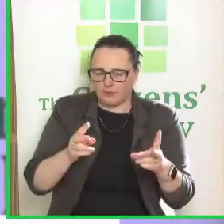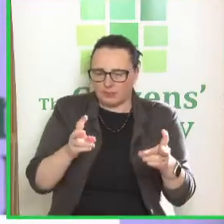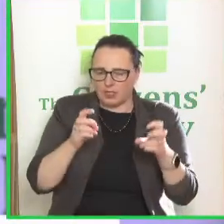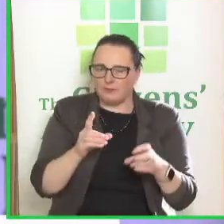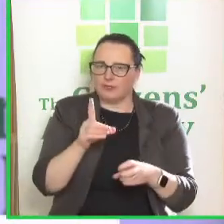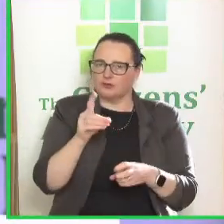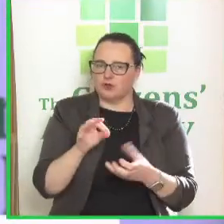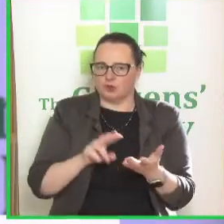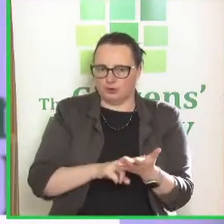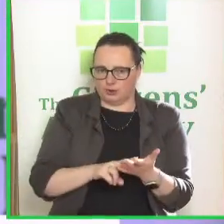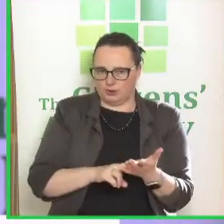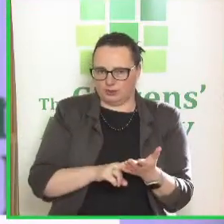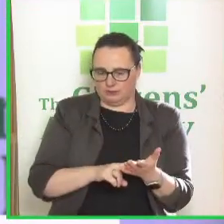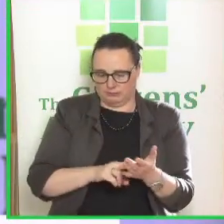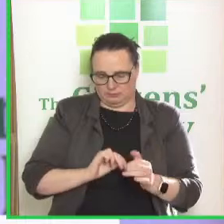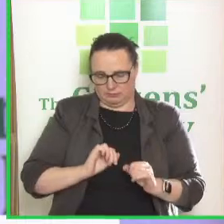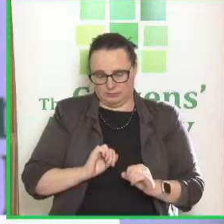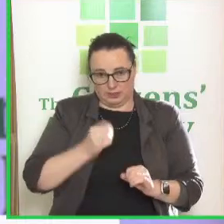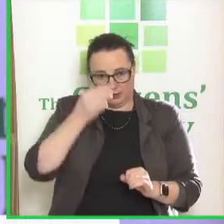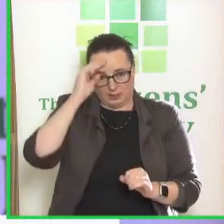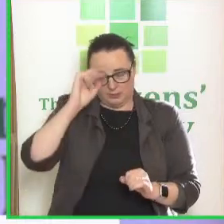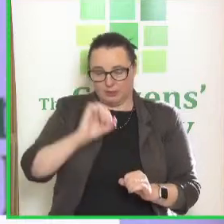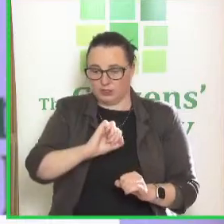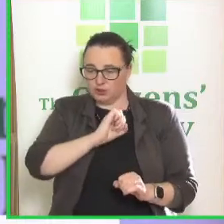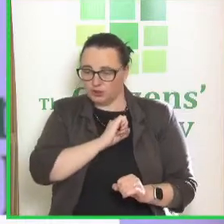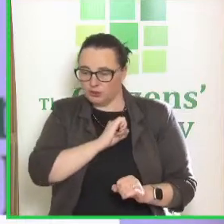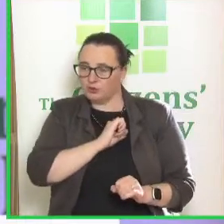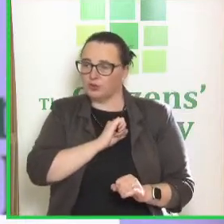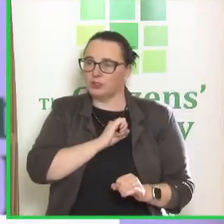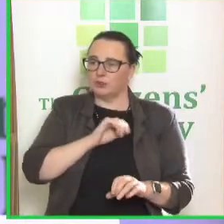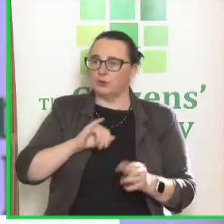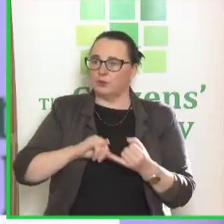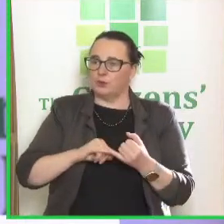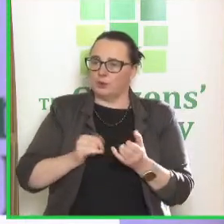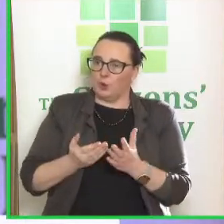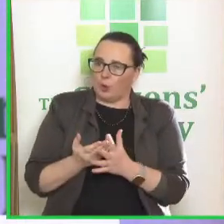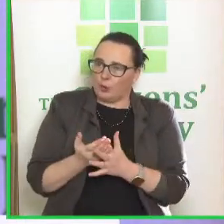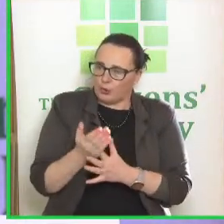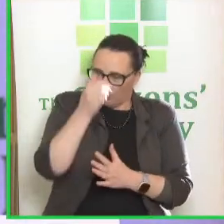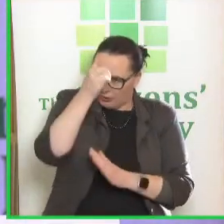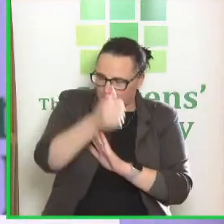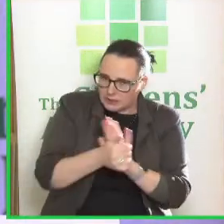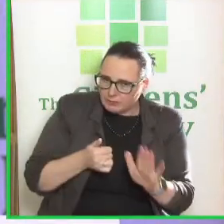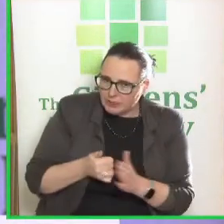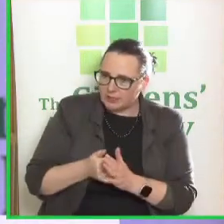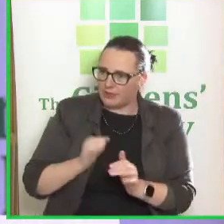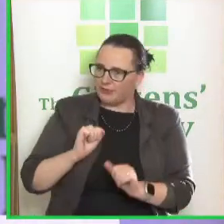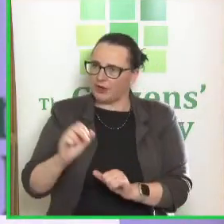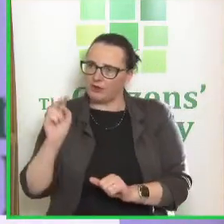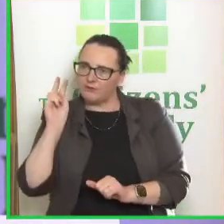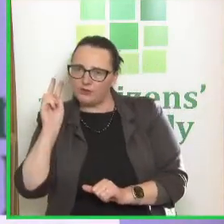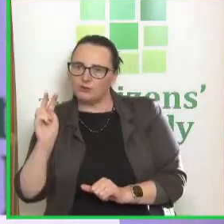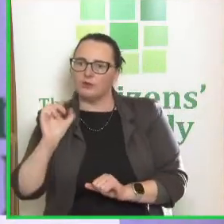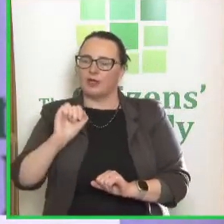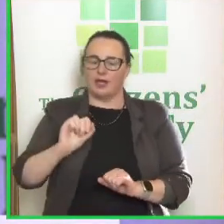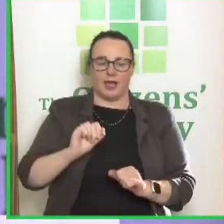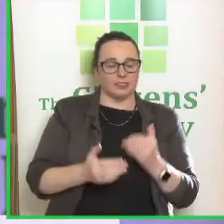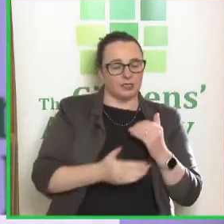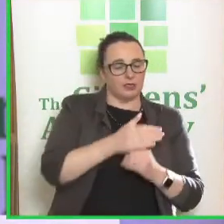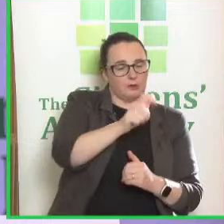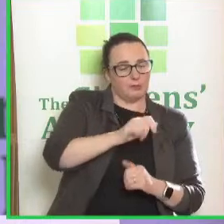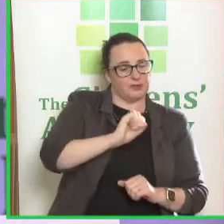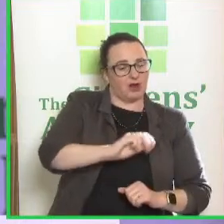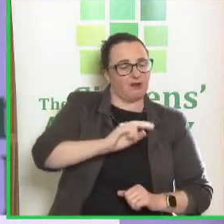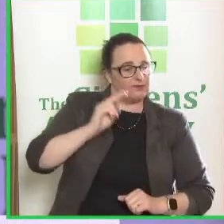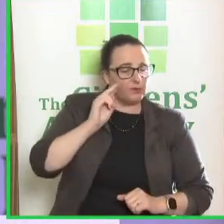country. Ensuring that the voices of those with lived experiences and the voice of young people are heard,